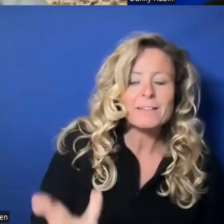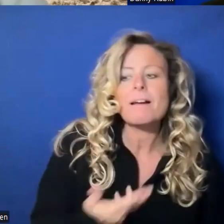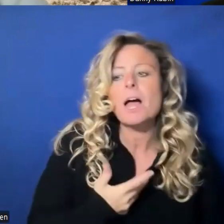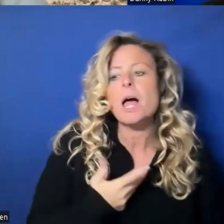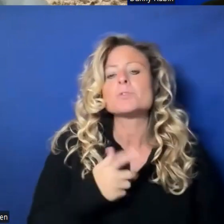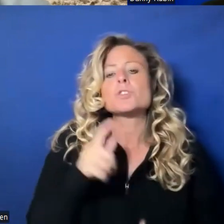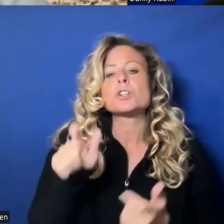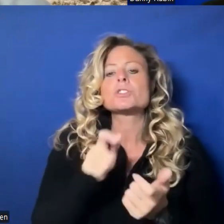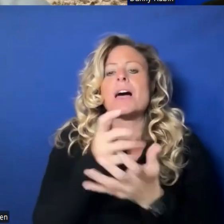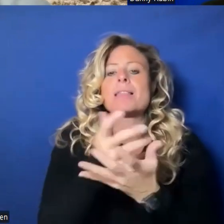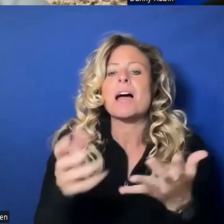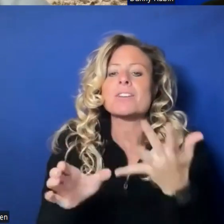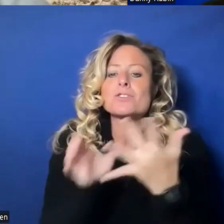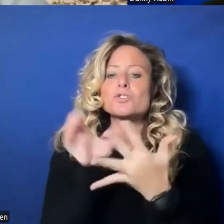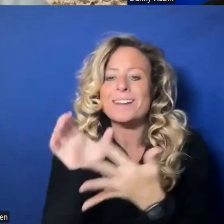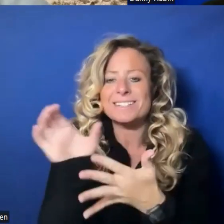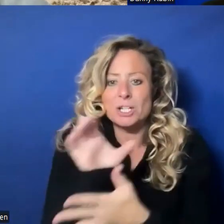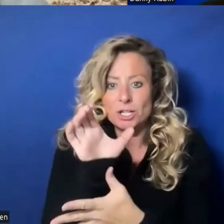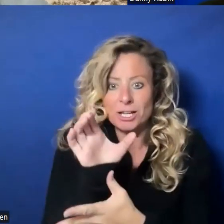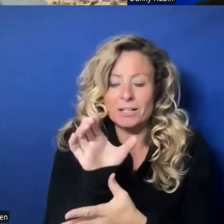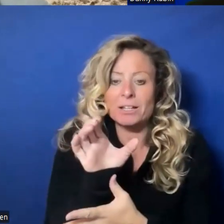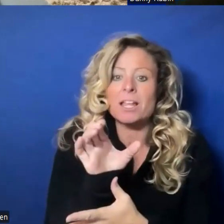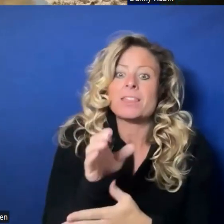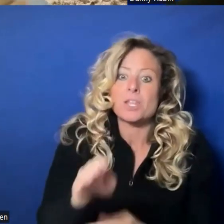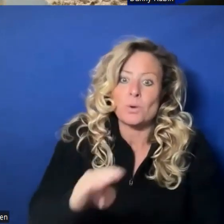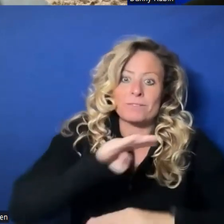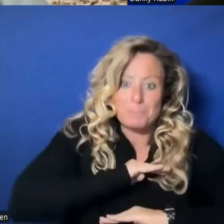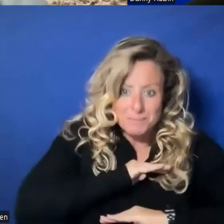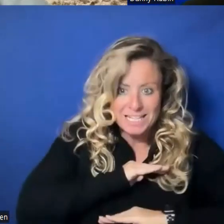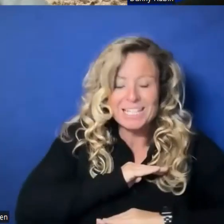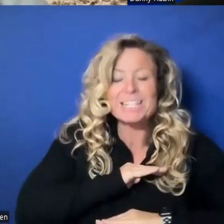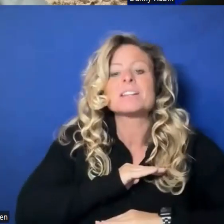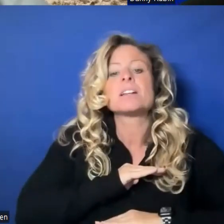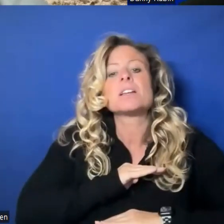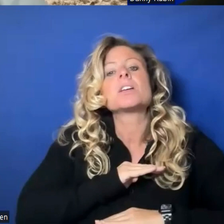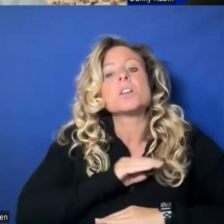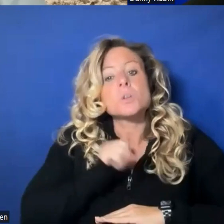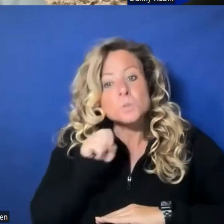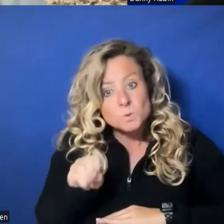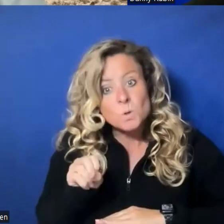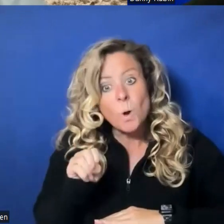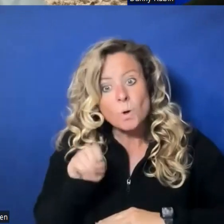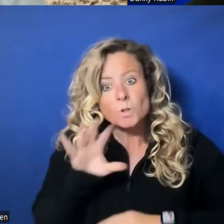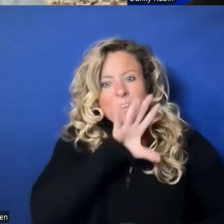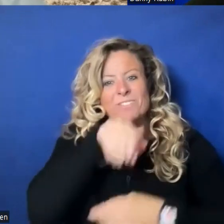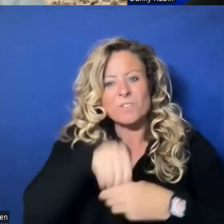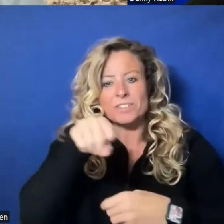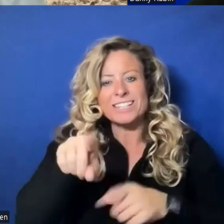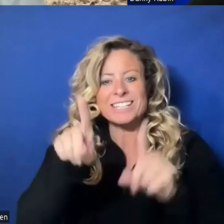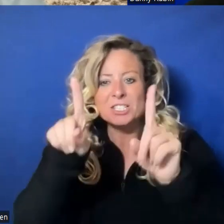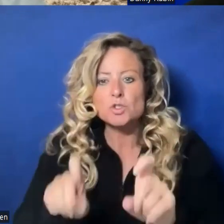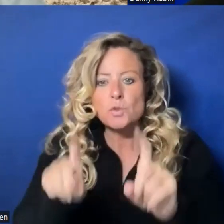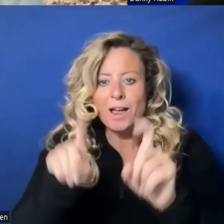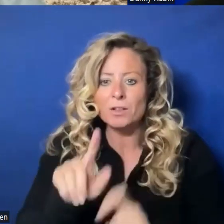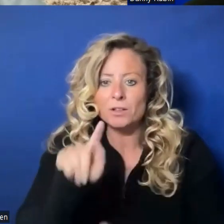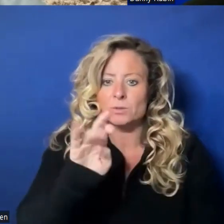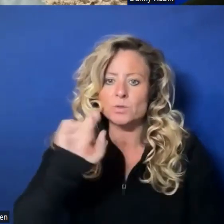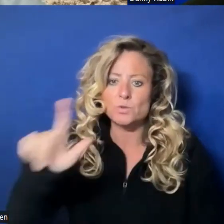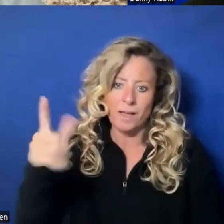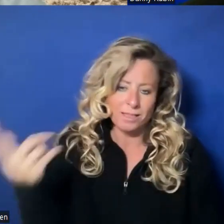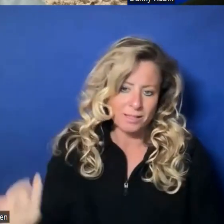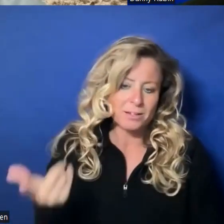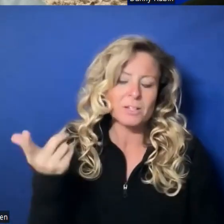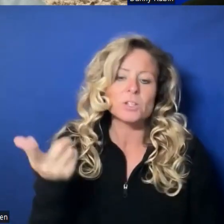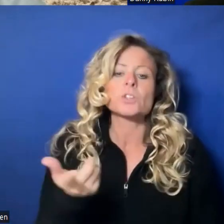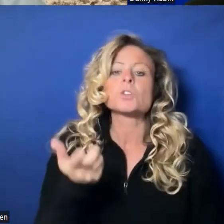they should have no other disease, or they might have a. So what researchers need to do now is